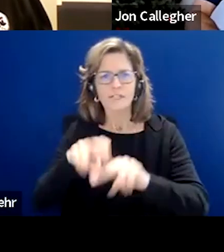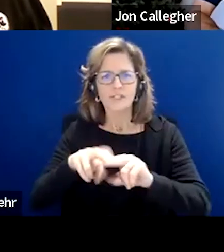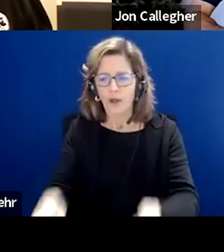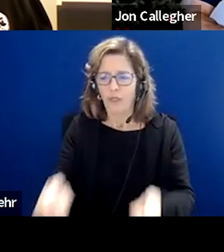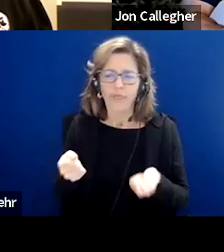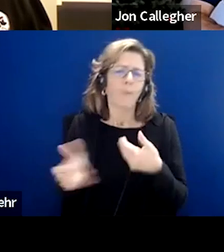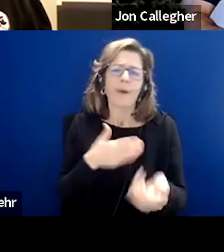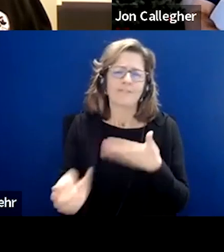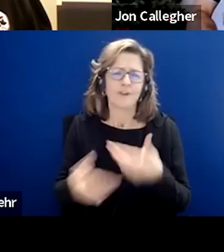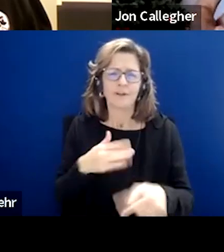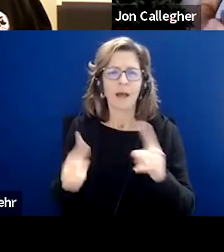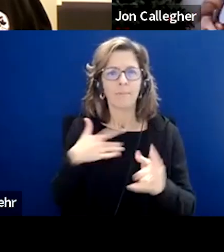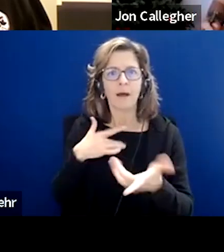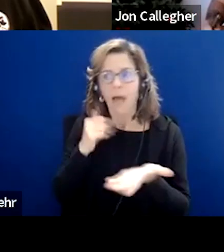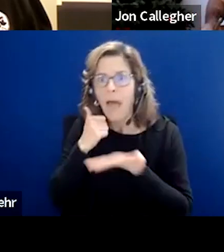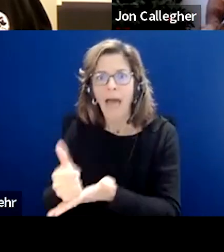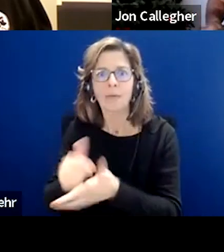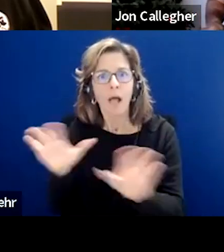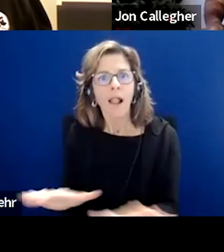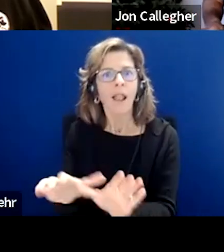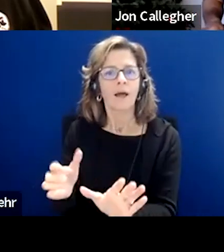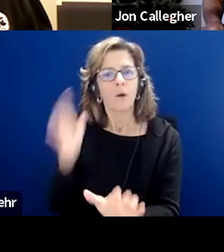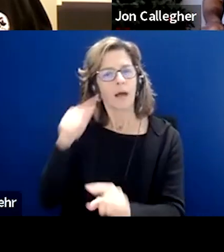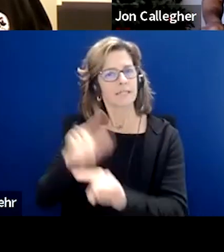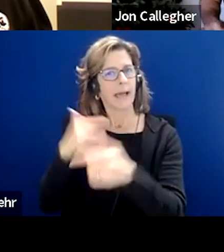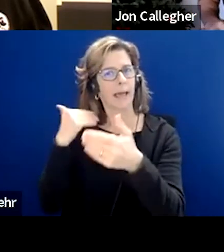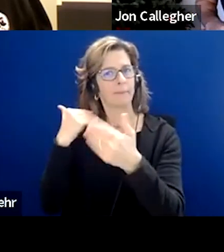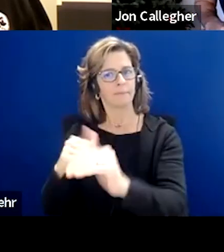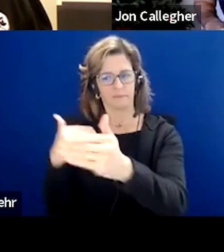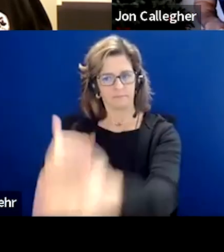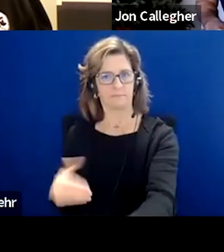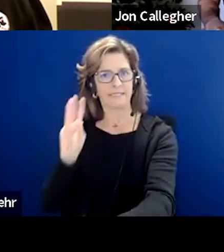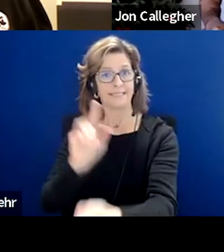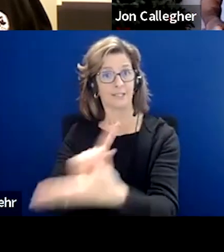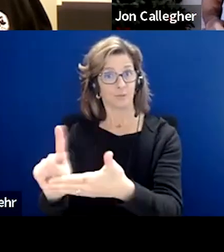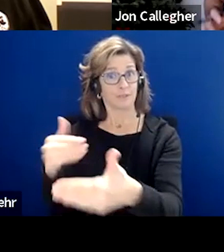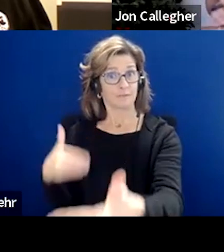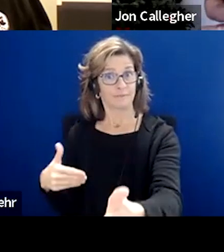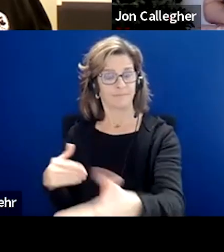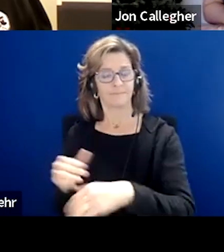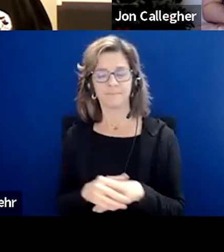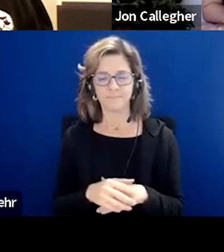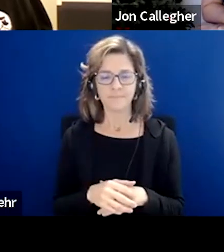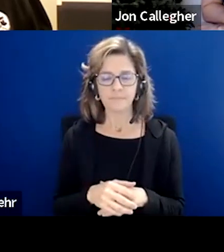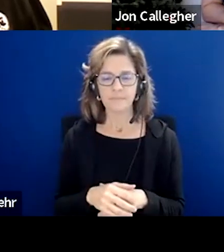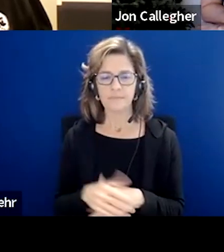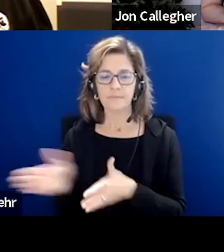blah, whatever. But then from the disability